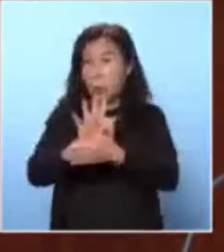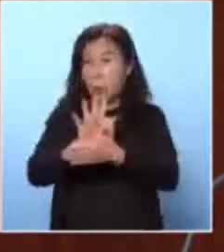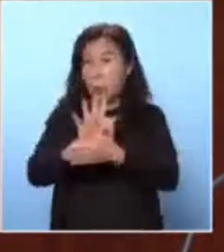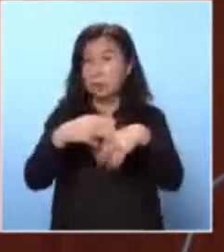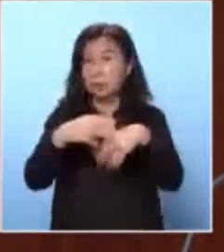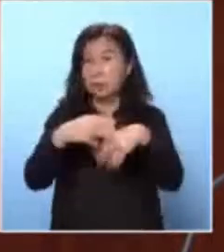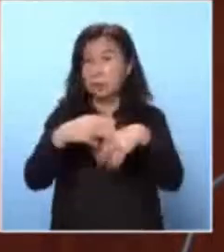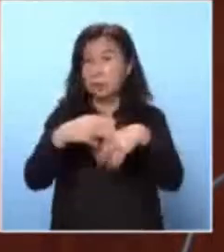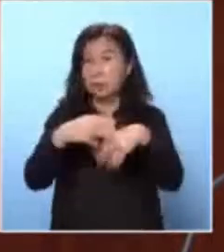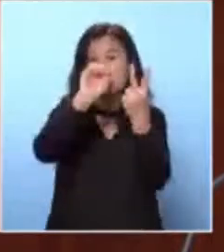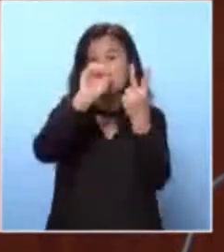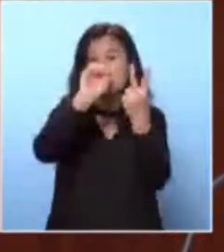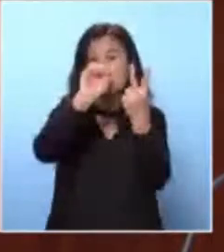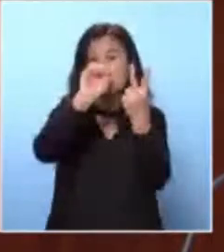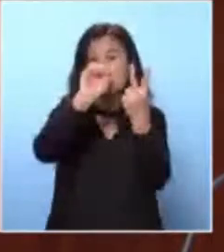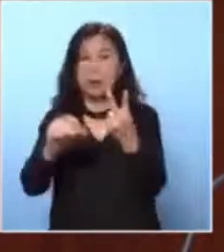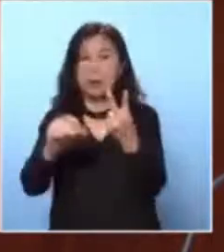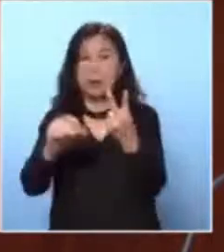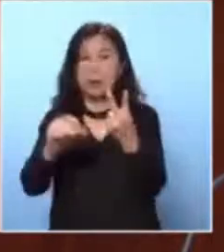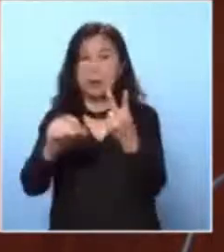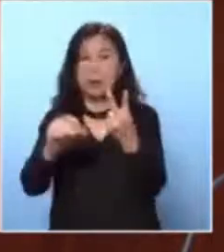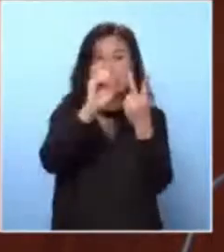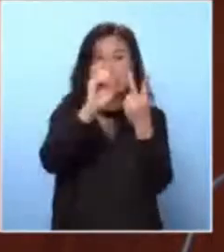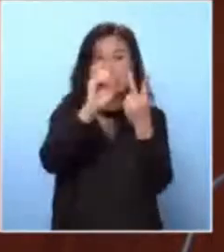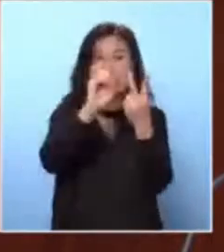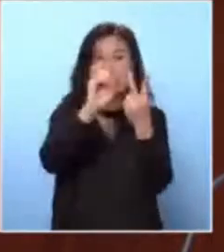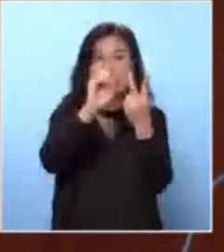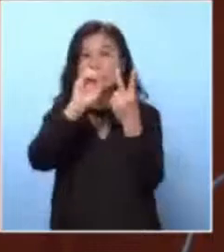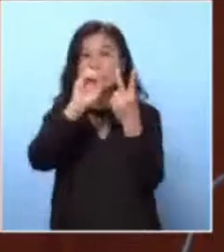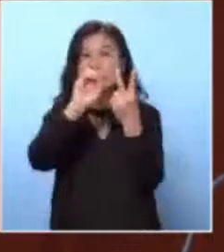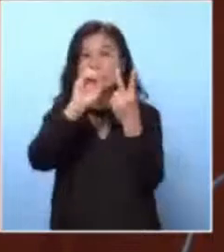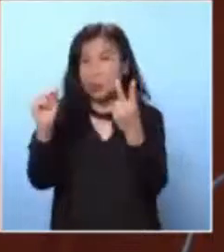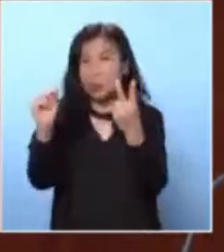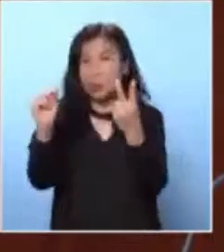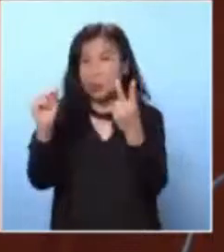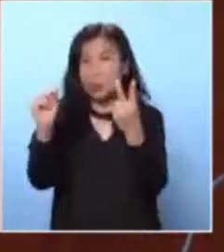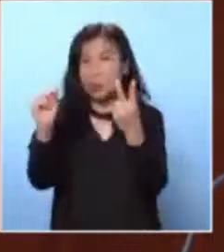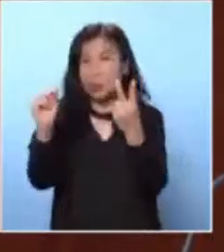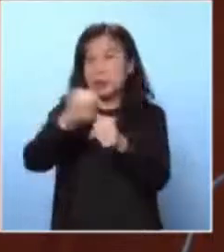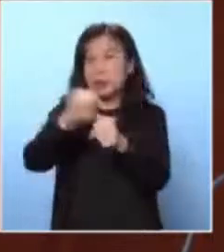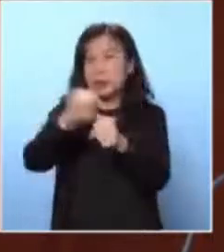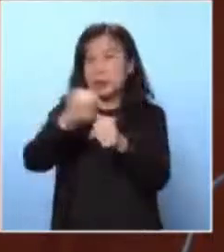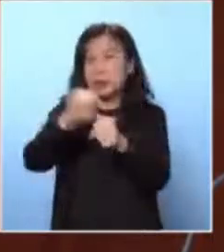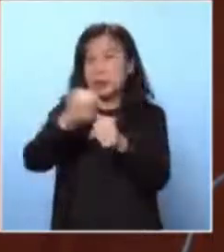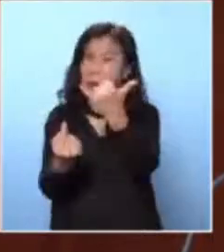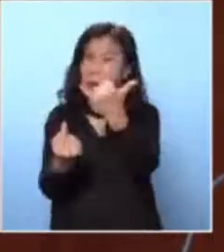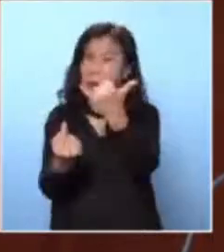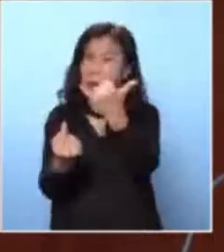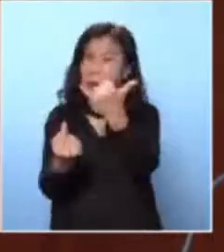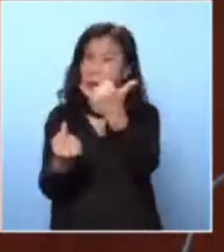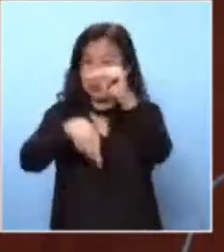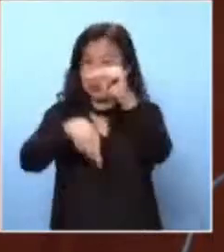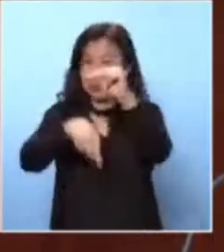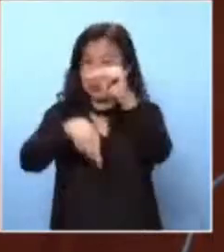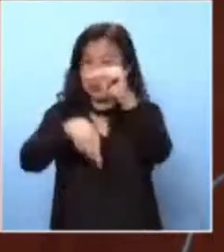to 2026 to 27, an additional 67,000 households will be benefited.